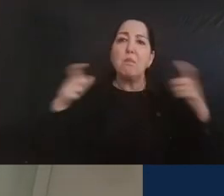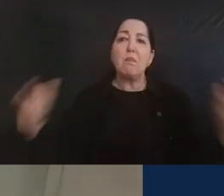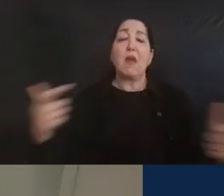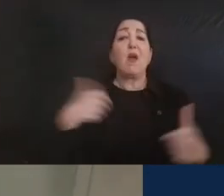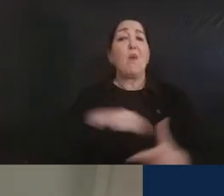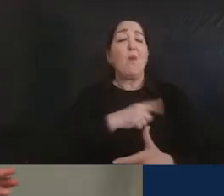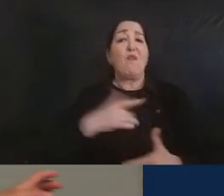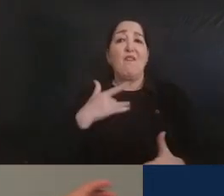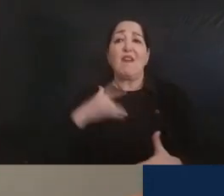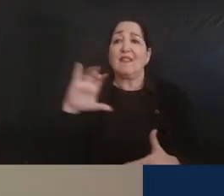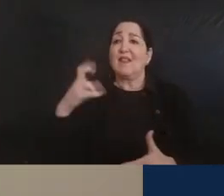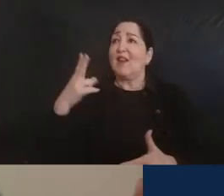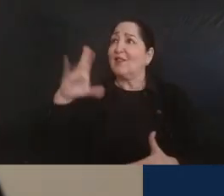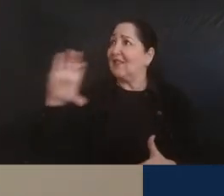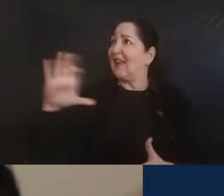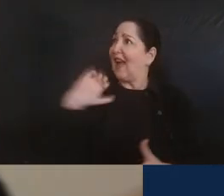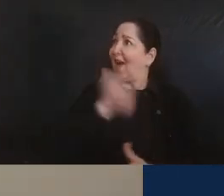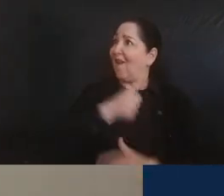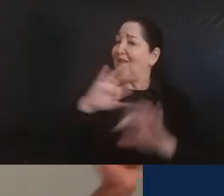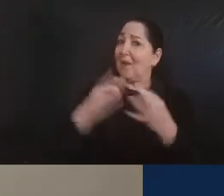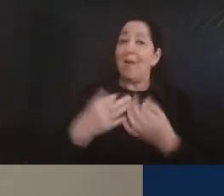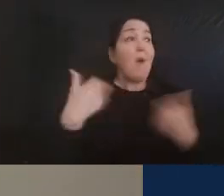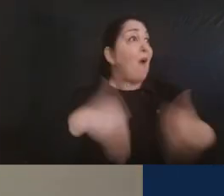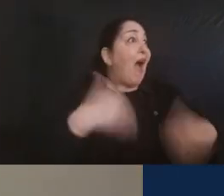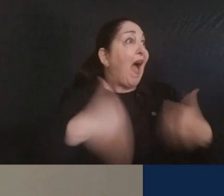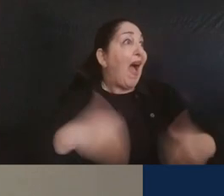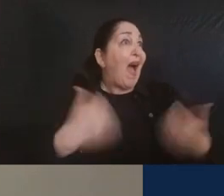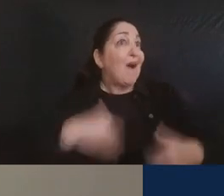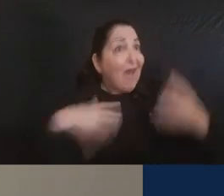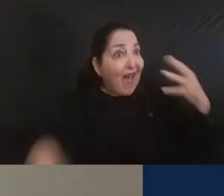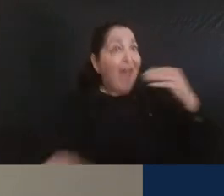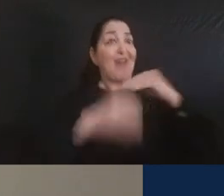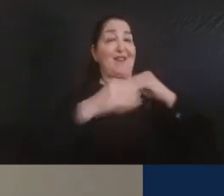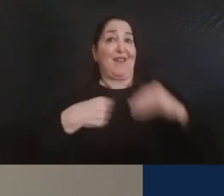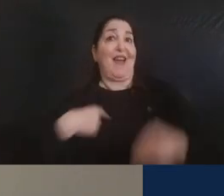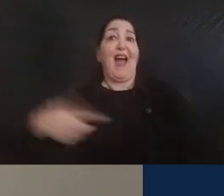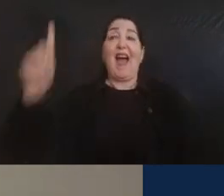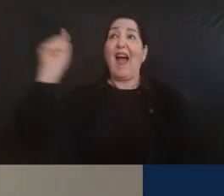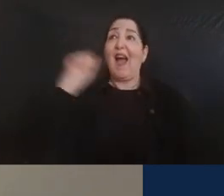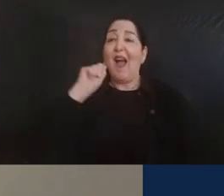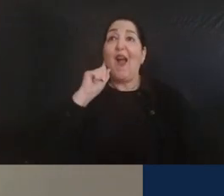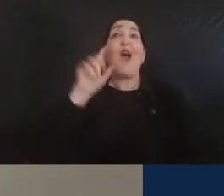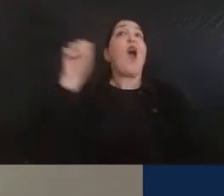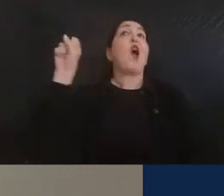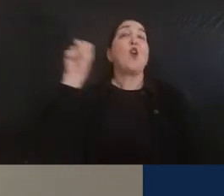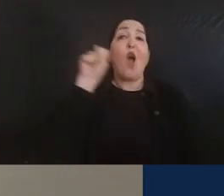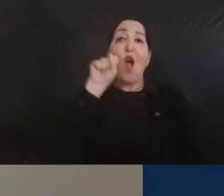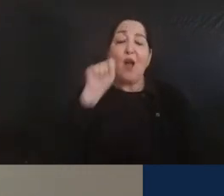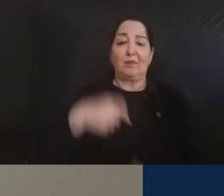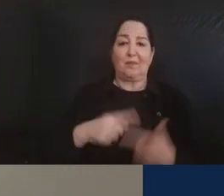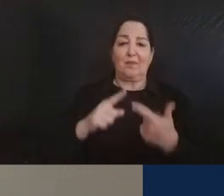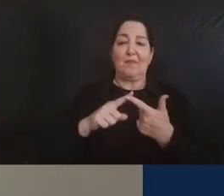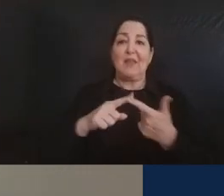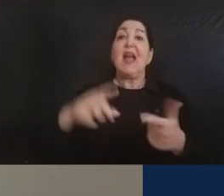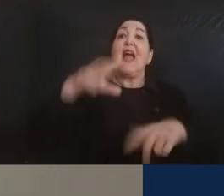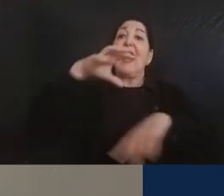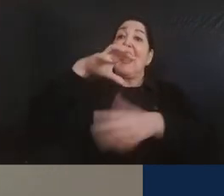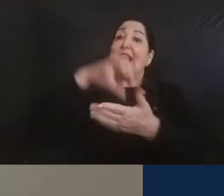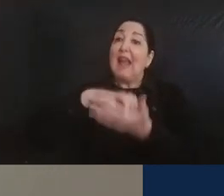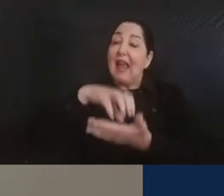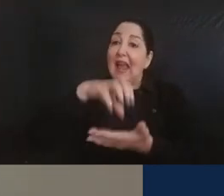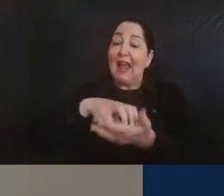our family. Wow, oh, you got extra. I heard corn, cake,